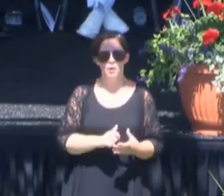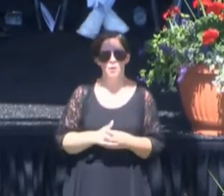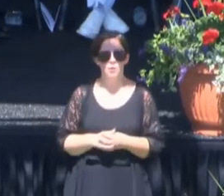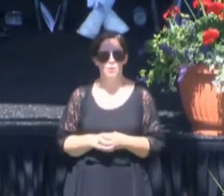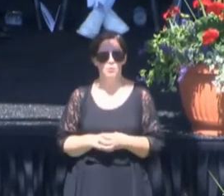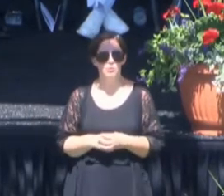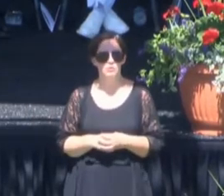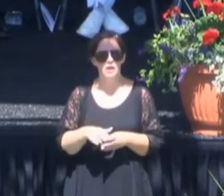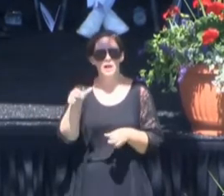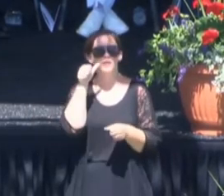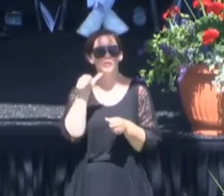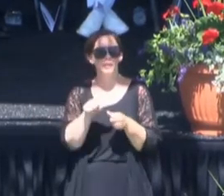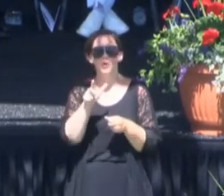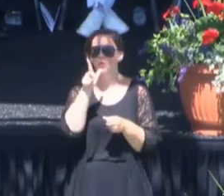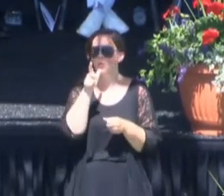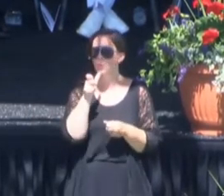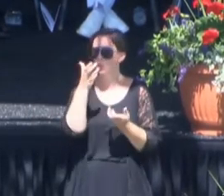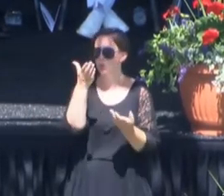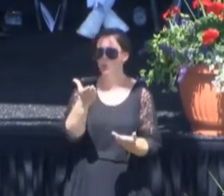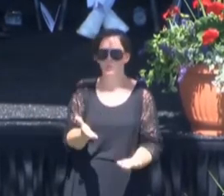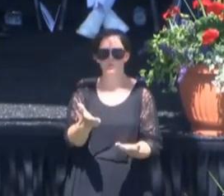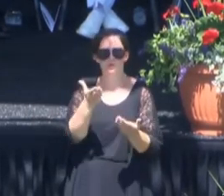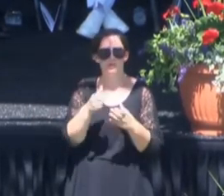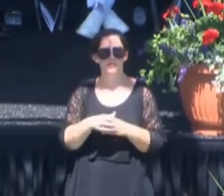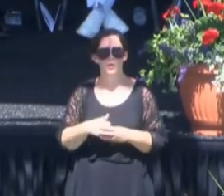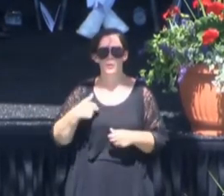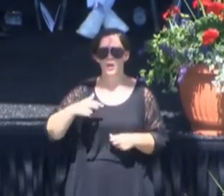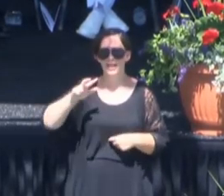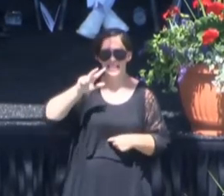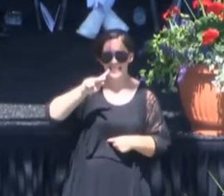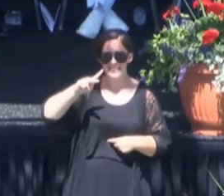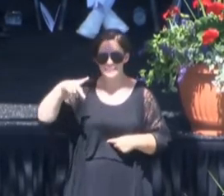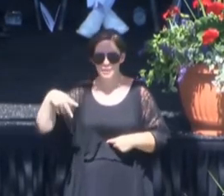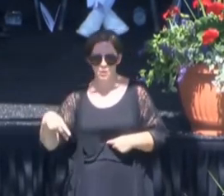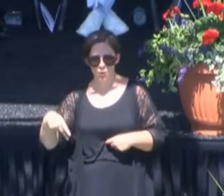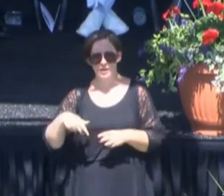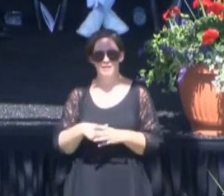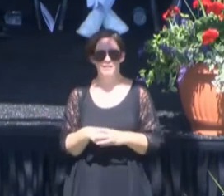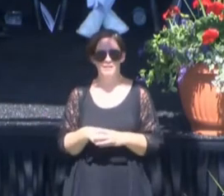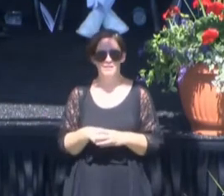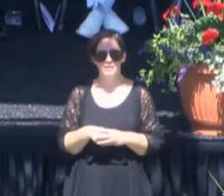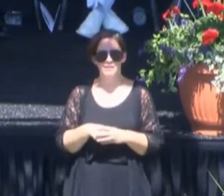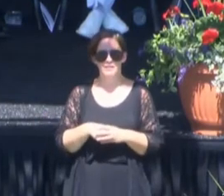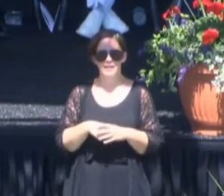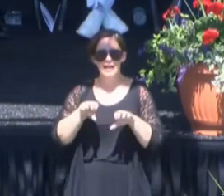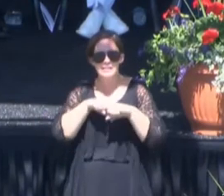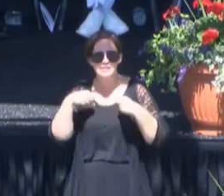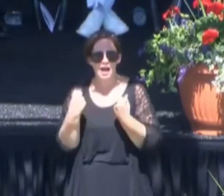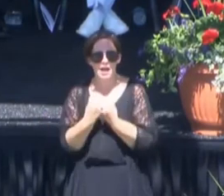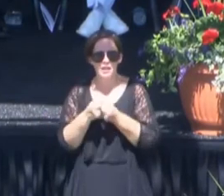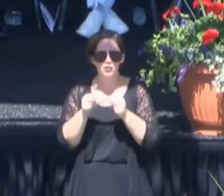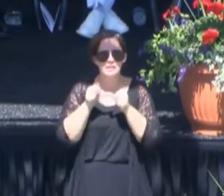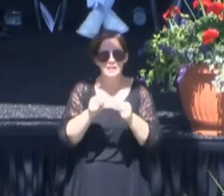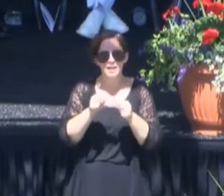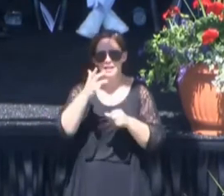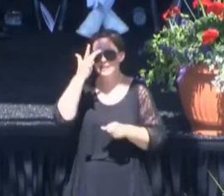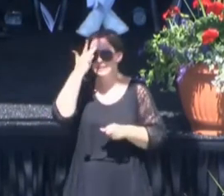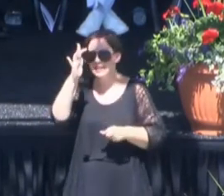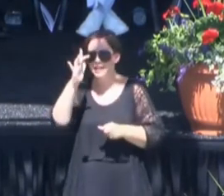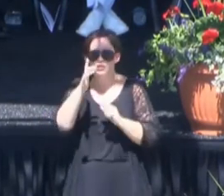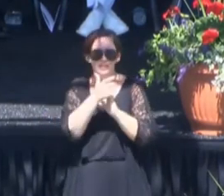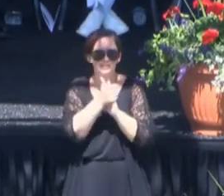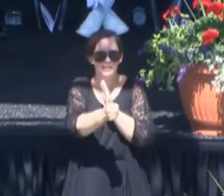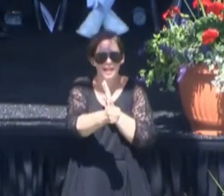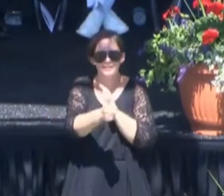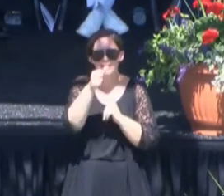And lastly, let's remember who we are. We are Kings Pointers, a society of resilient, intelligent, talented, skilled men